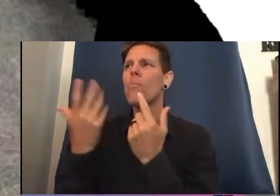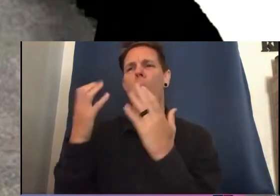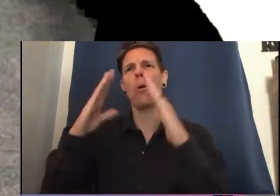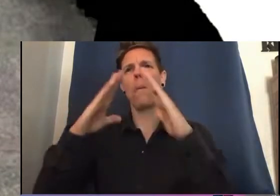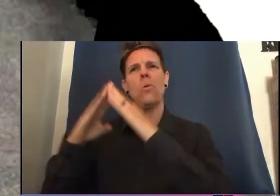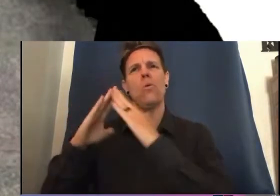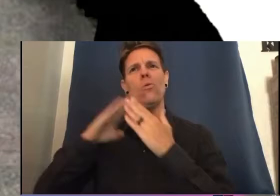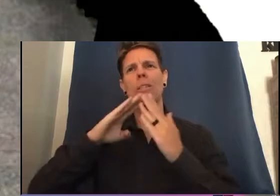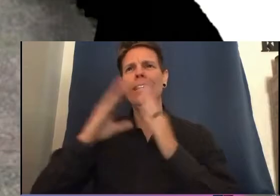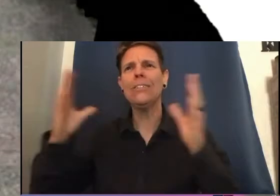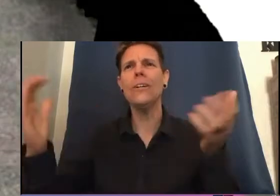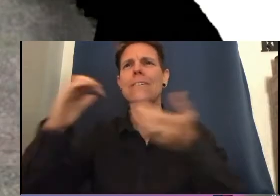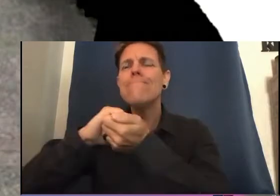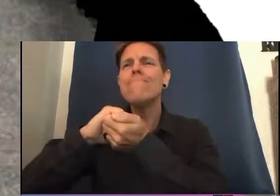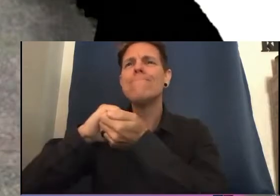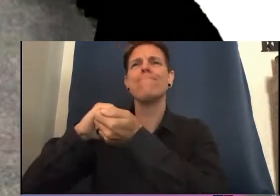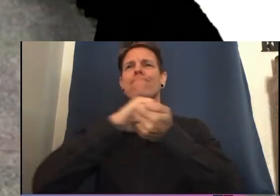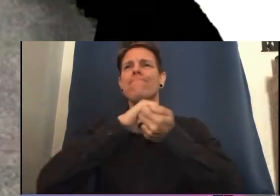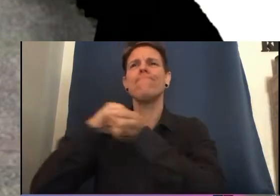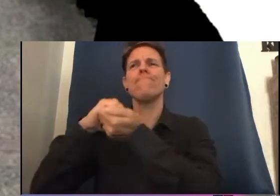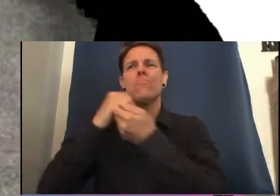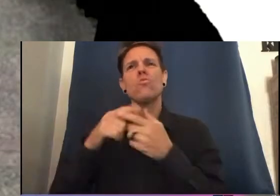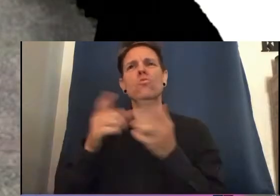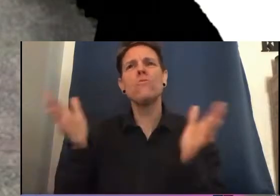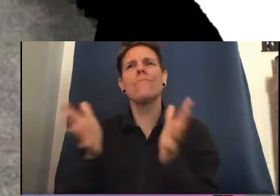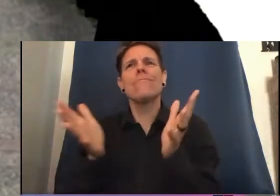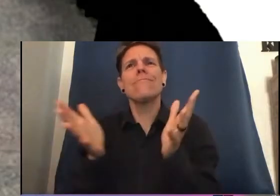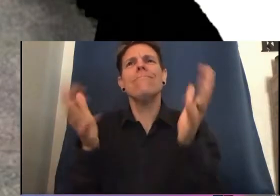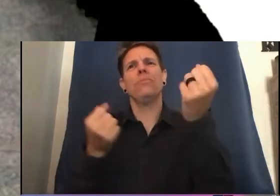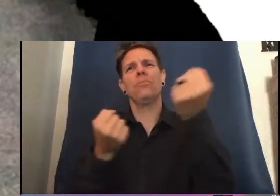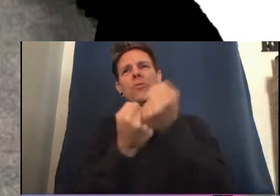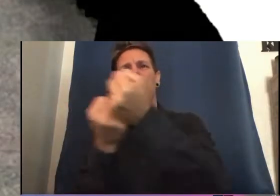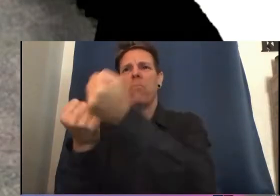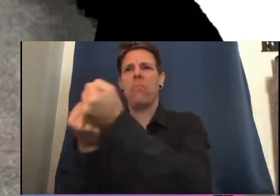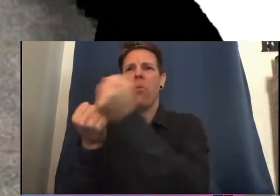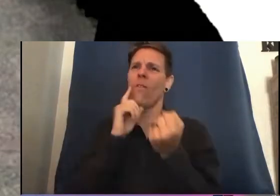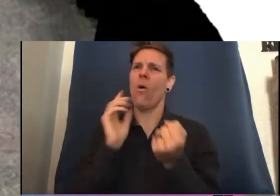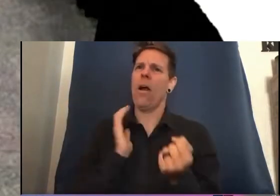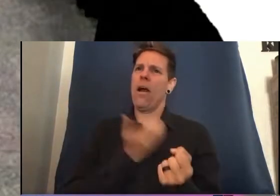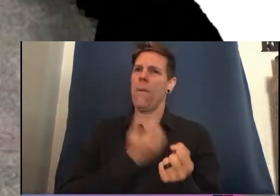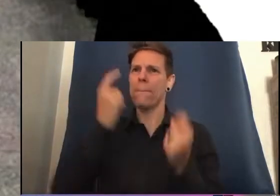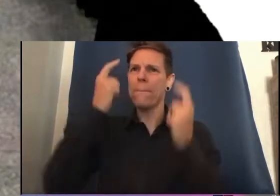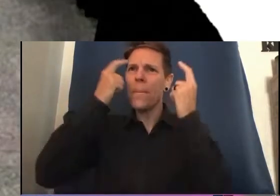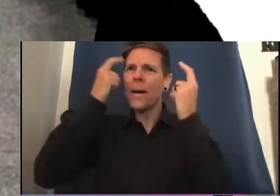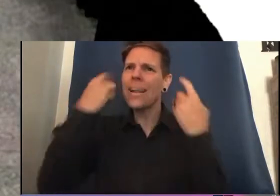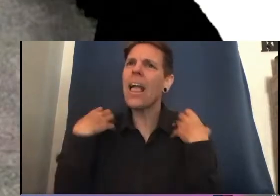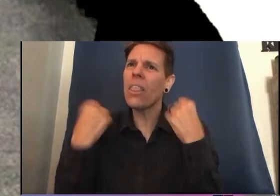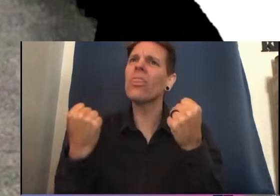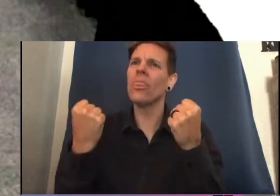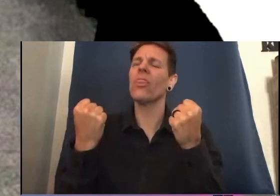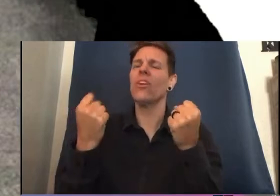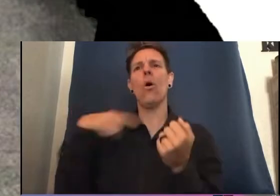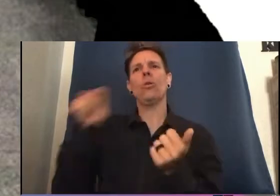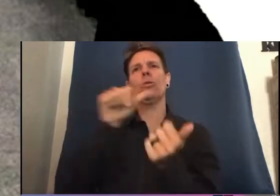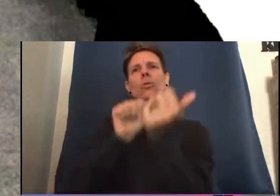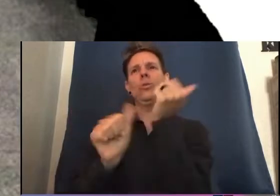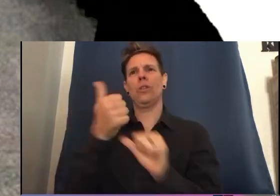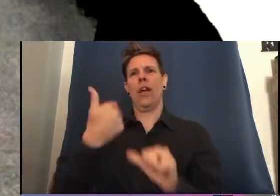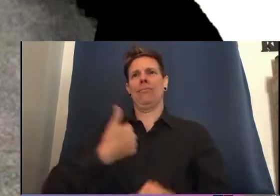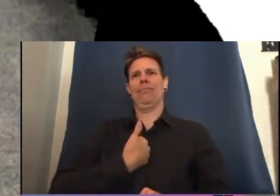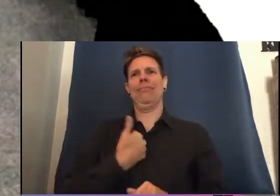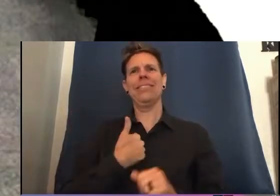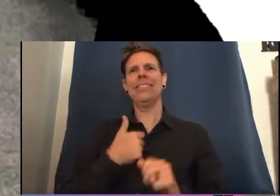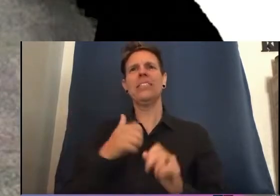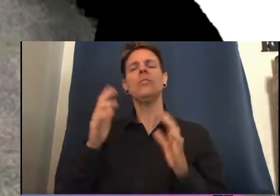in support of youth mental health and suicide prevention. And whereas the local community and the Youth Suicide Prevention